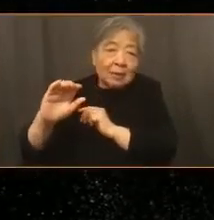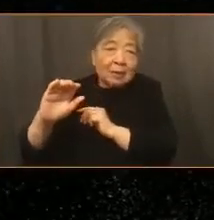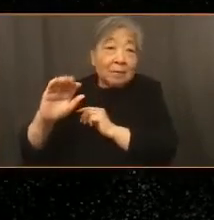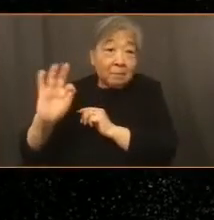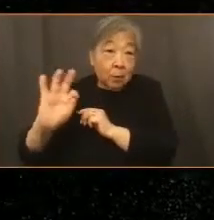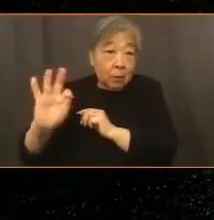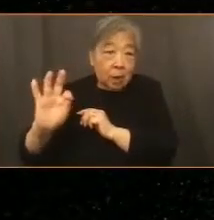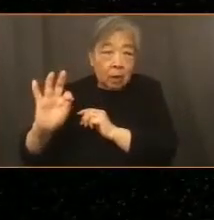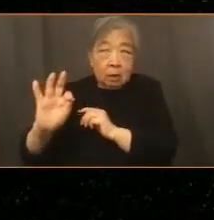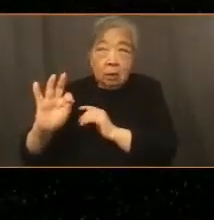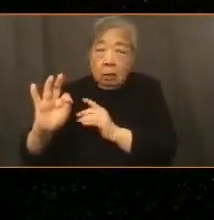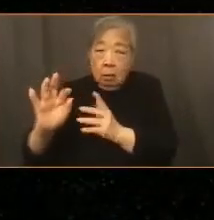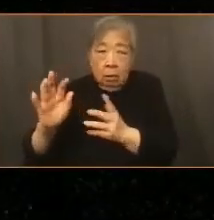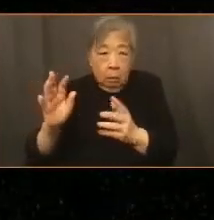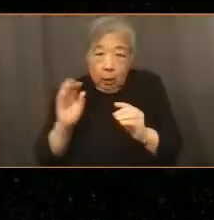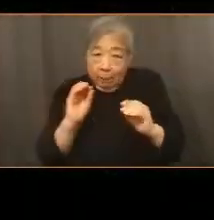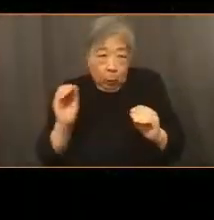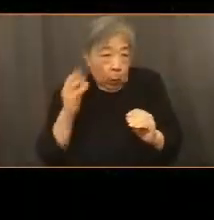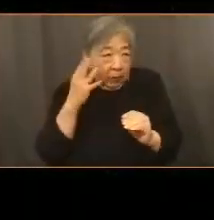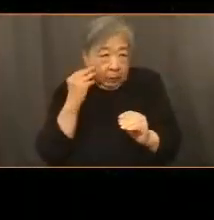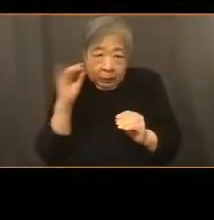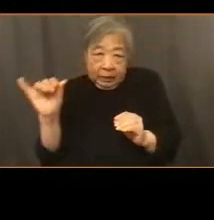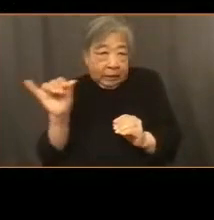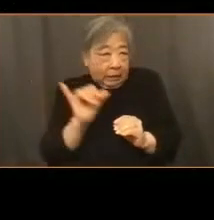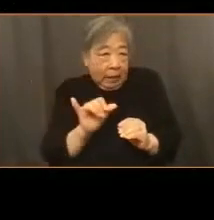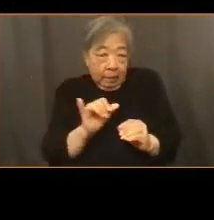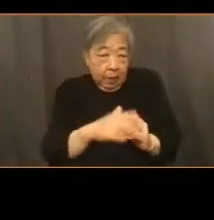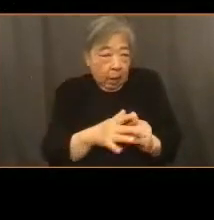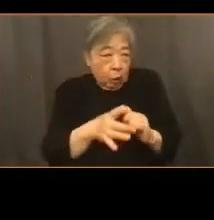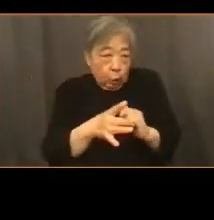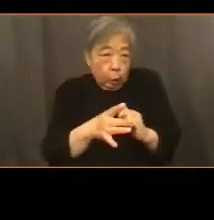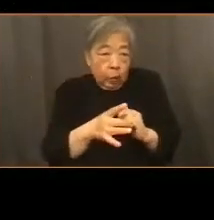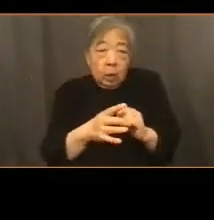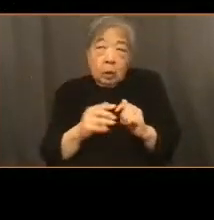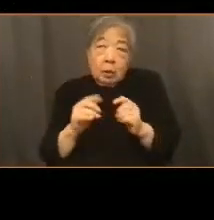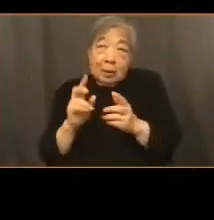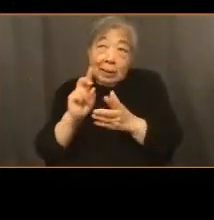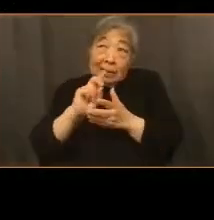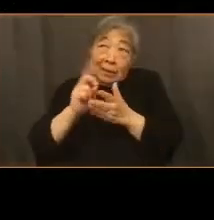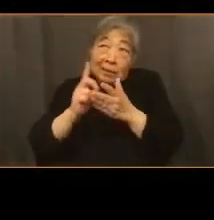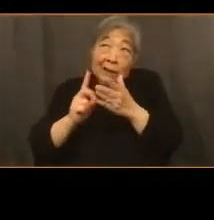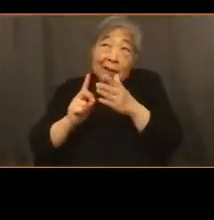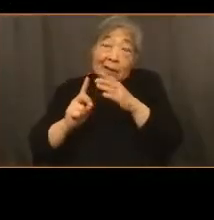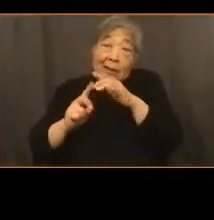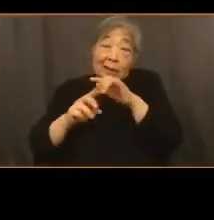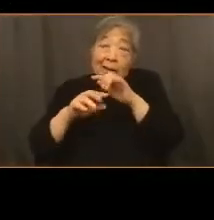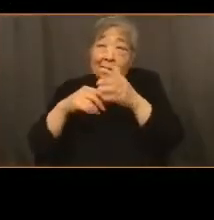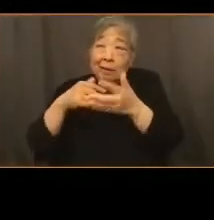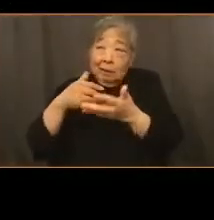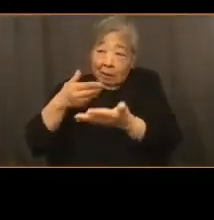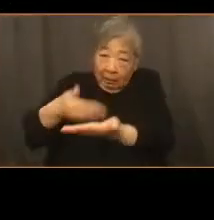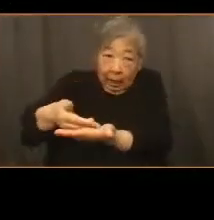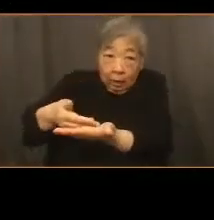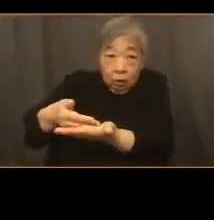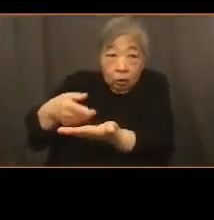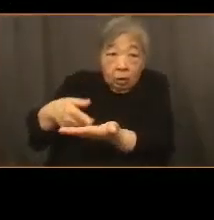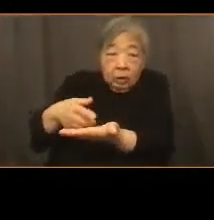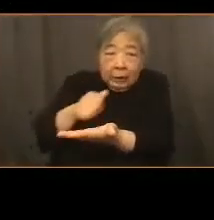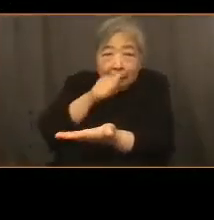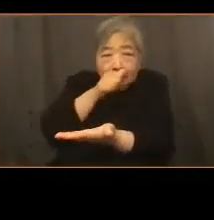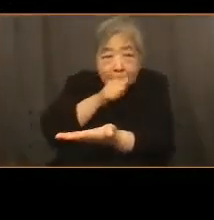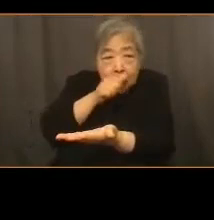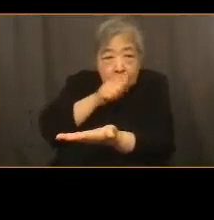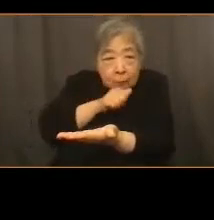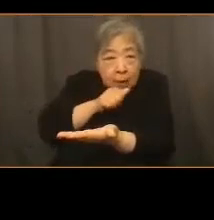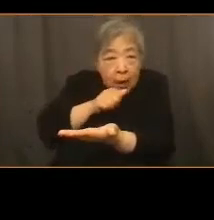equivalent experience here on Earth. And designing a lander that can survive those temperatures and operate on those temperatures